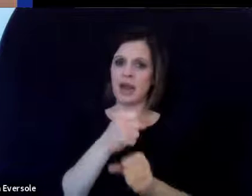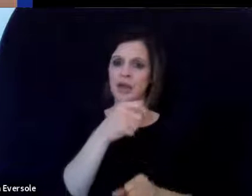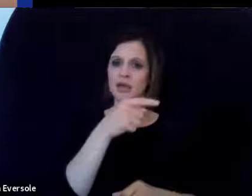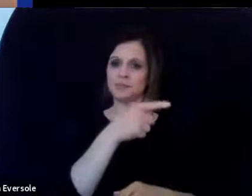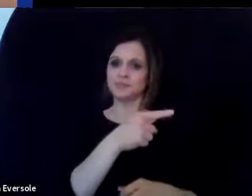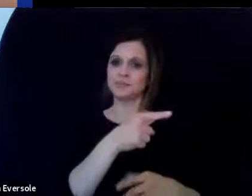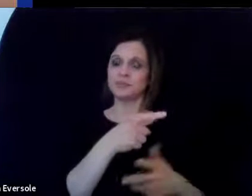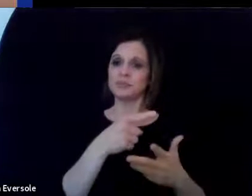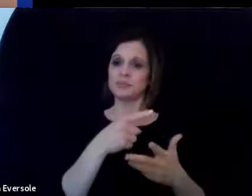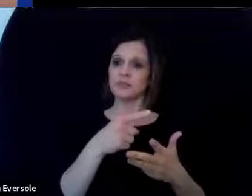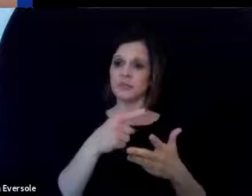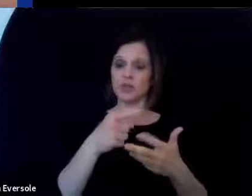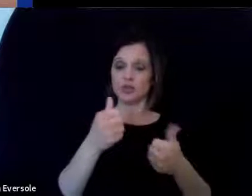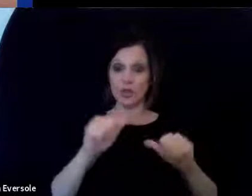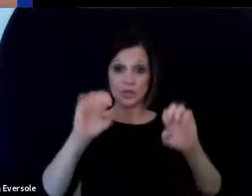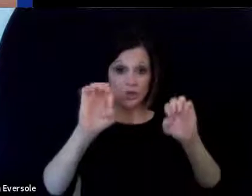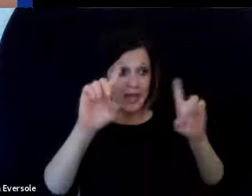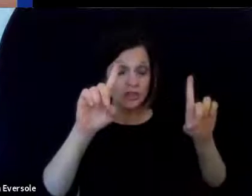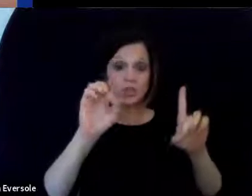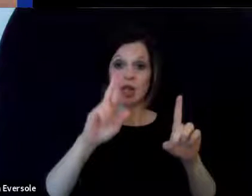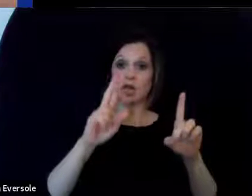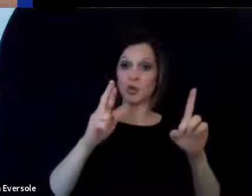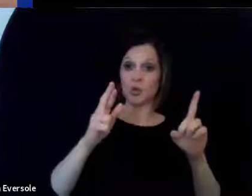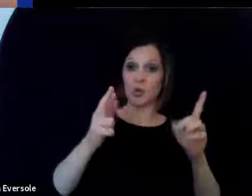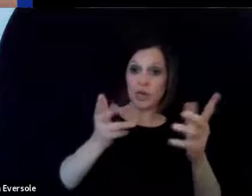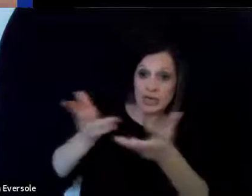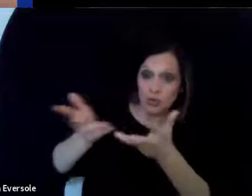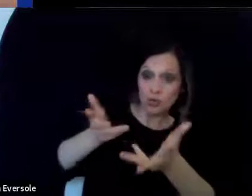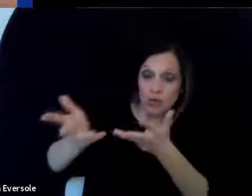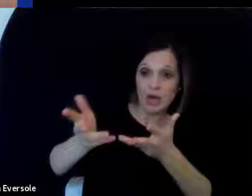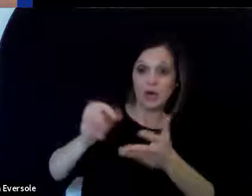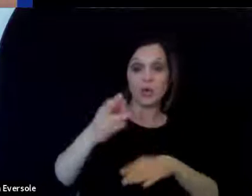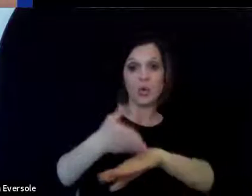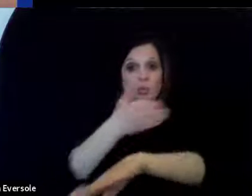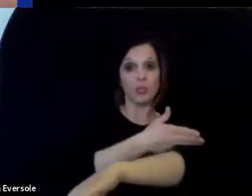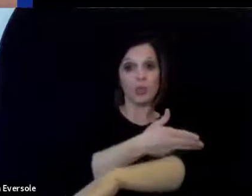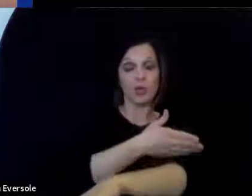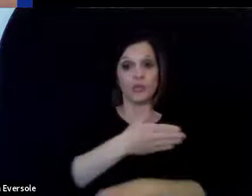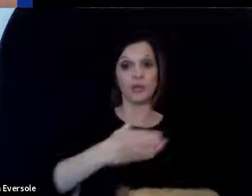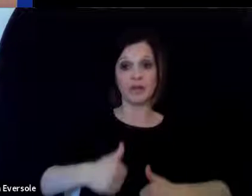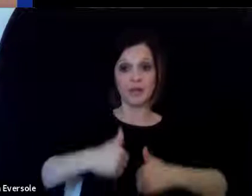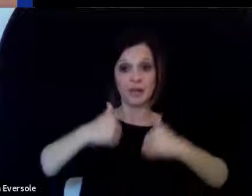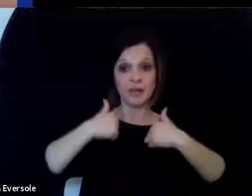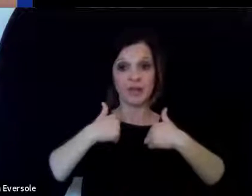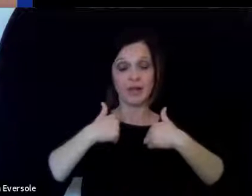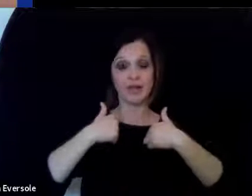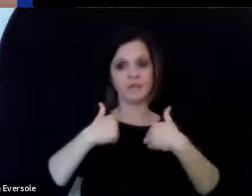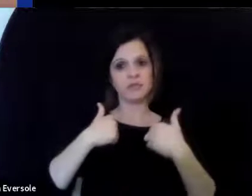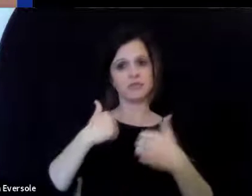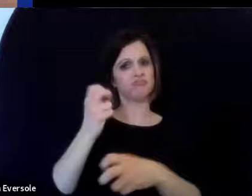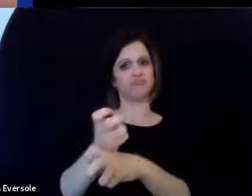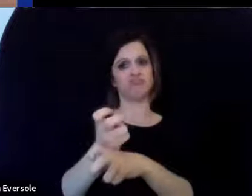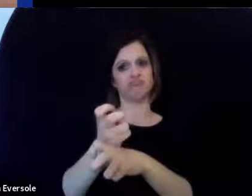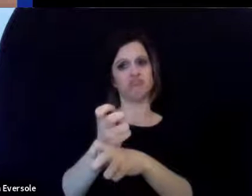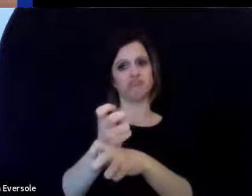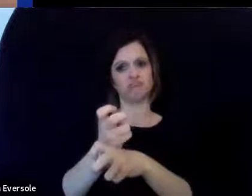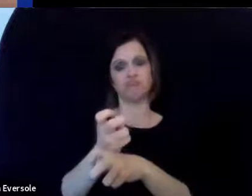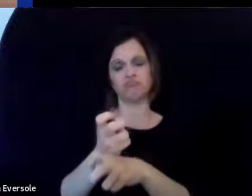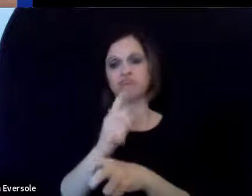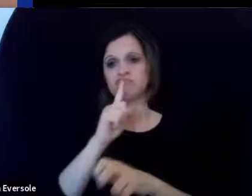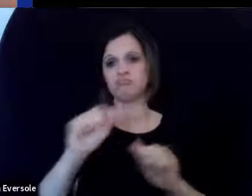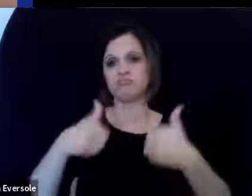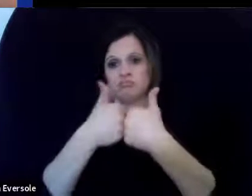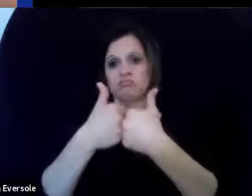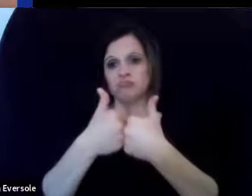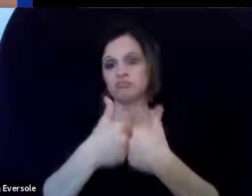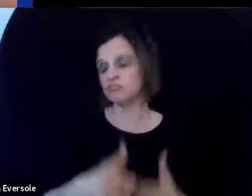formally educating and interacting and improving quality of life for learners with charge a real challenge.